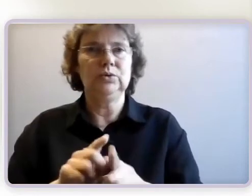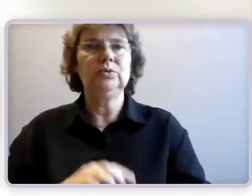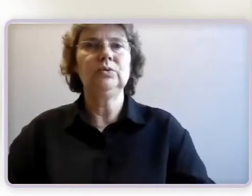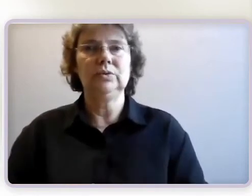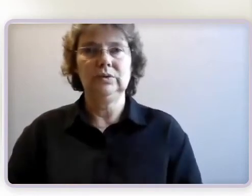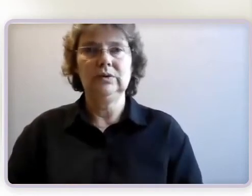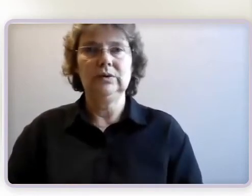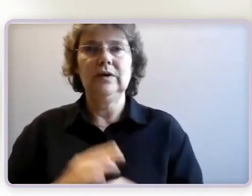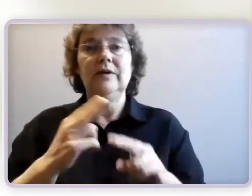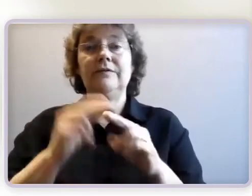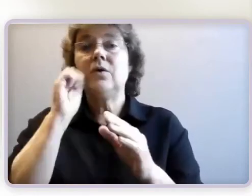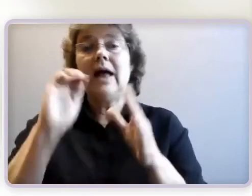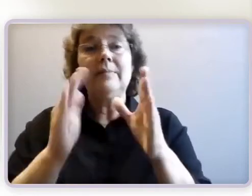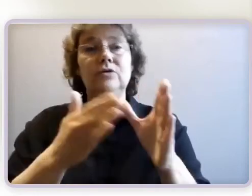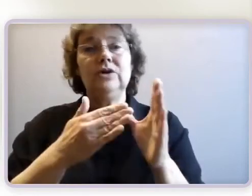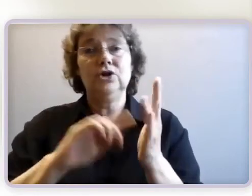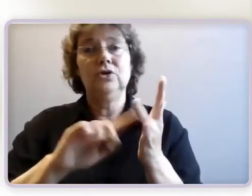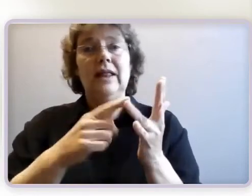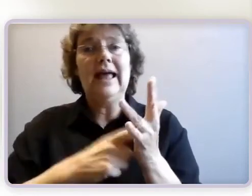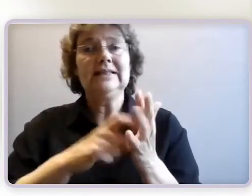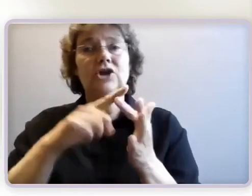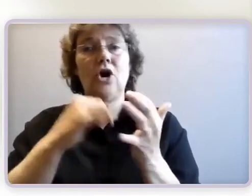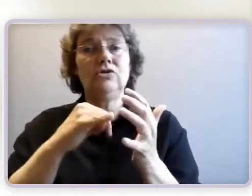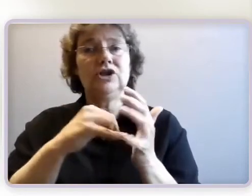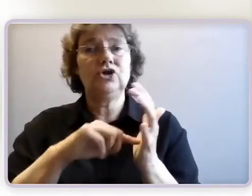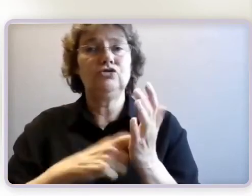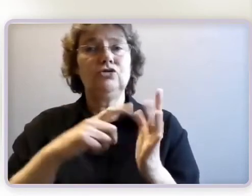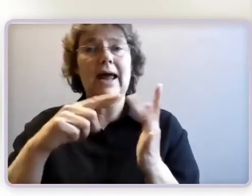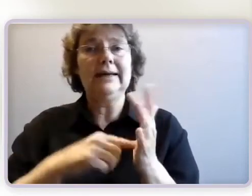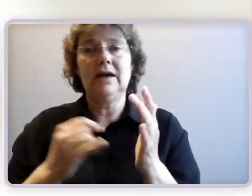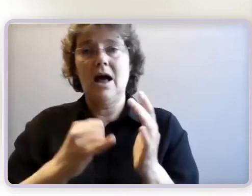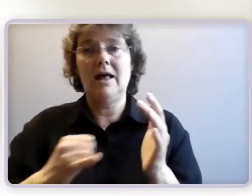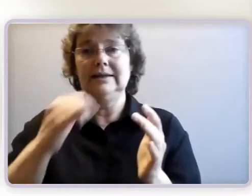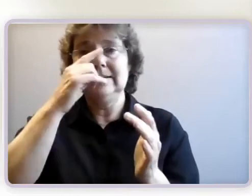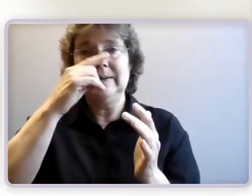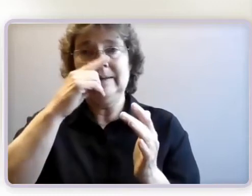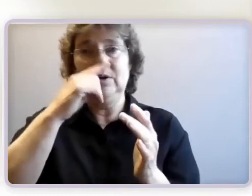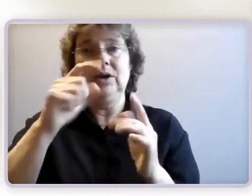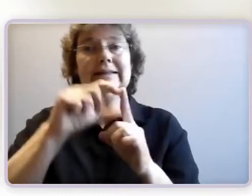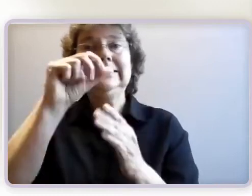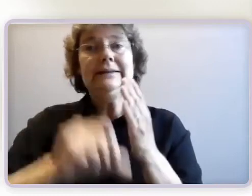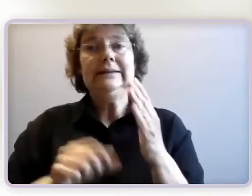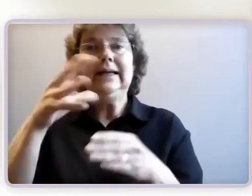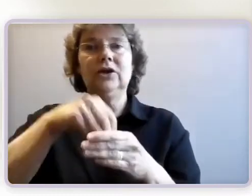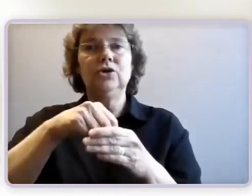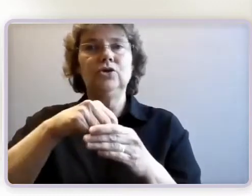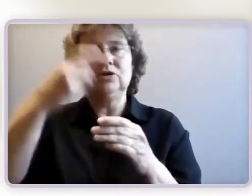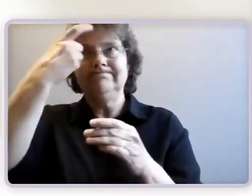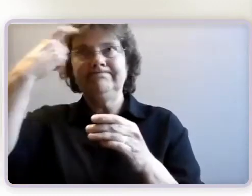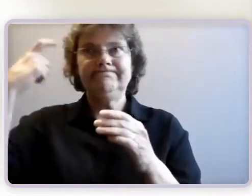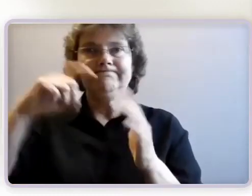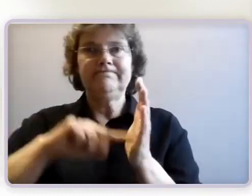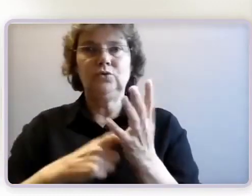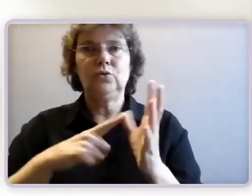For Aboriginal and Torres Strait Islander people, disability also includes trauma. This could be